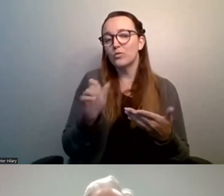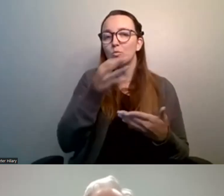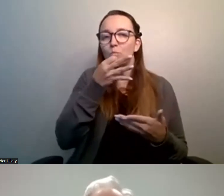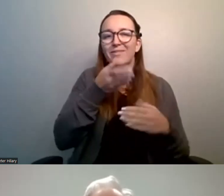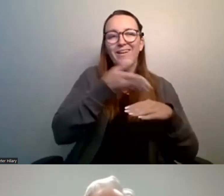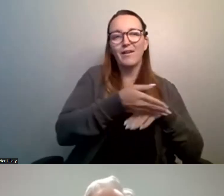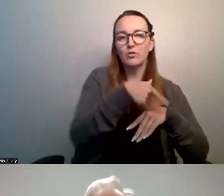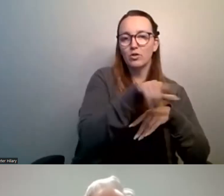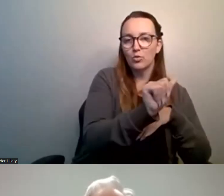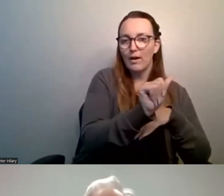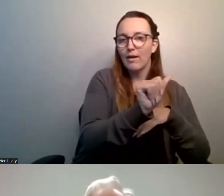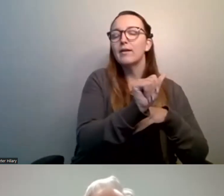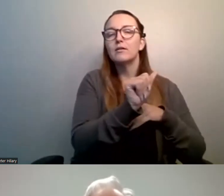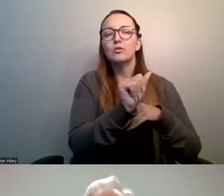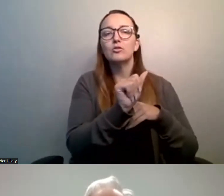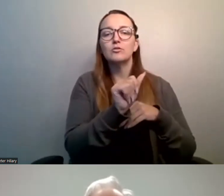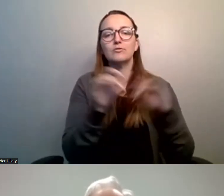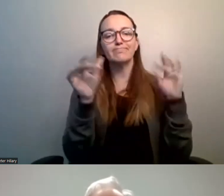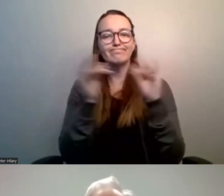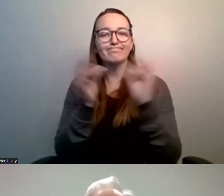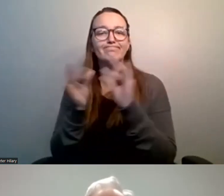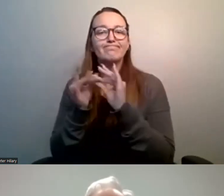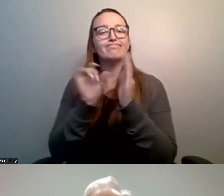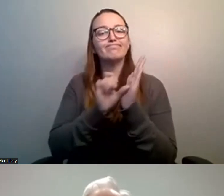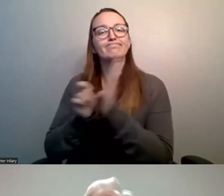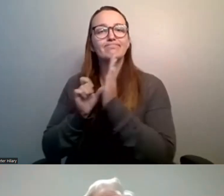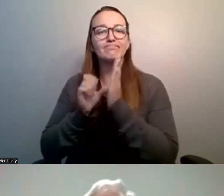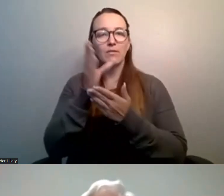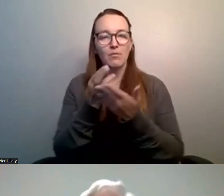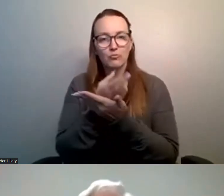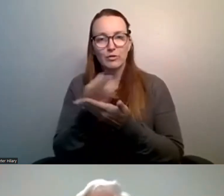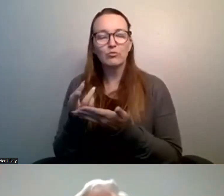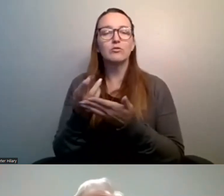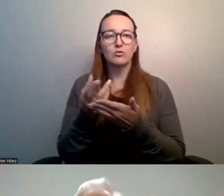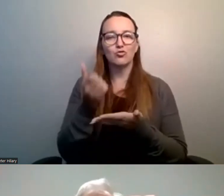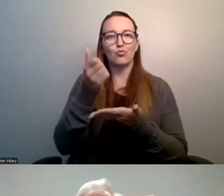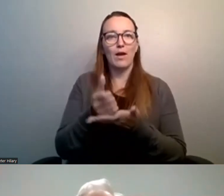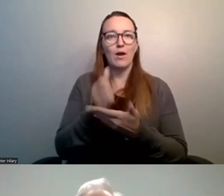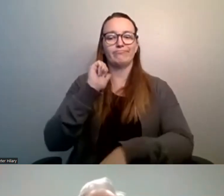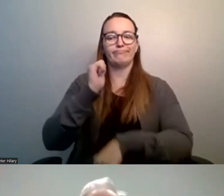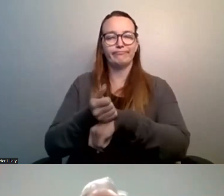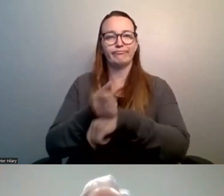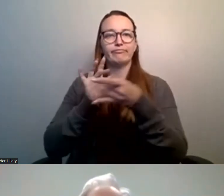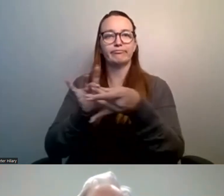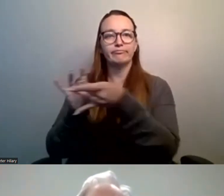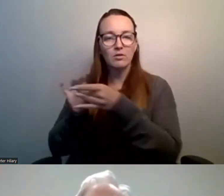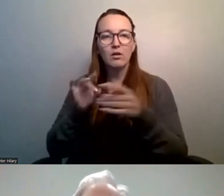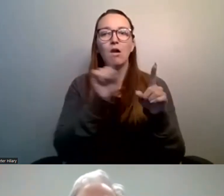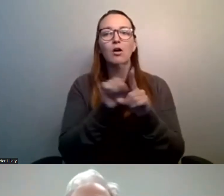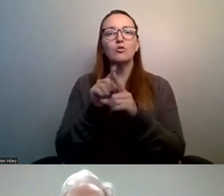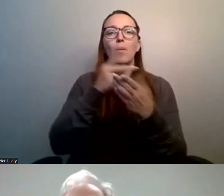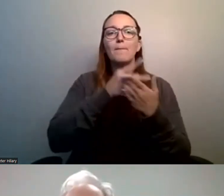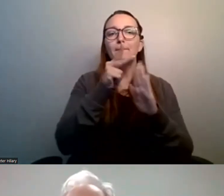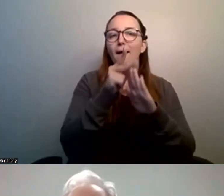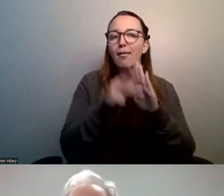QA to lift up some resources to help formalize these relationships, and also a policy on intimate partner violence and